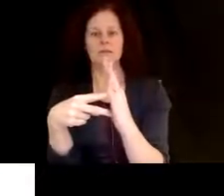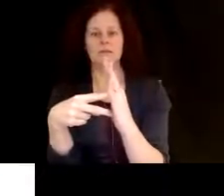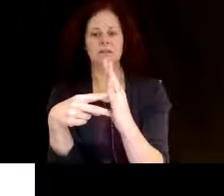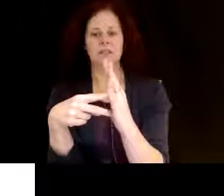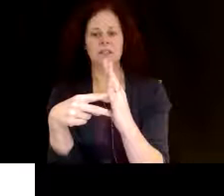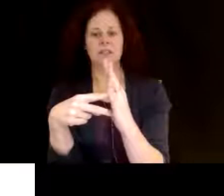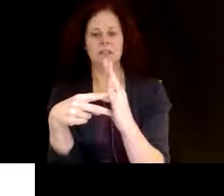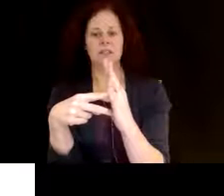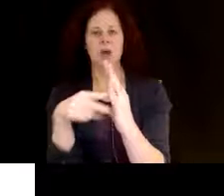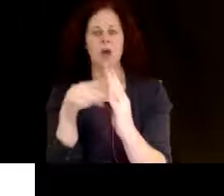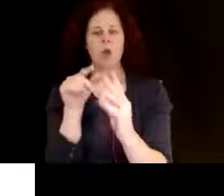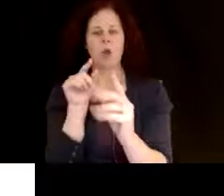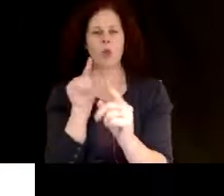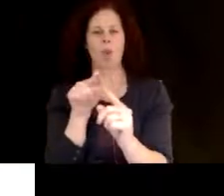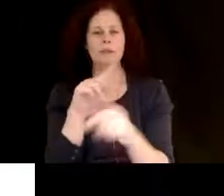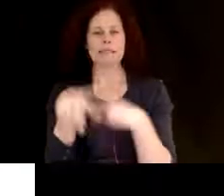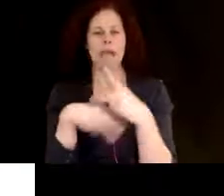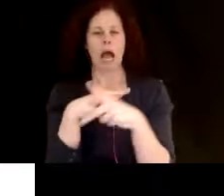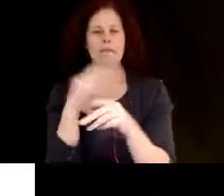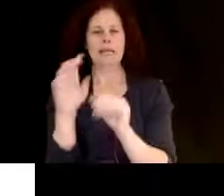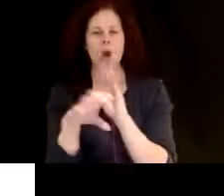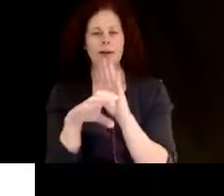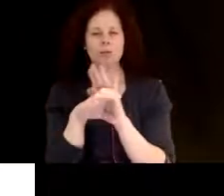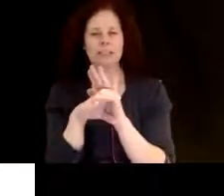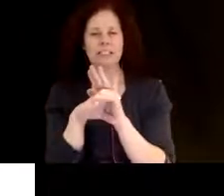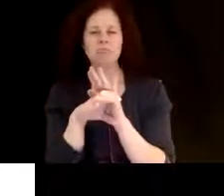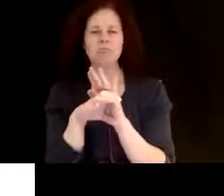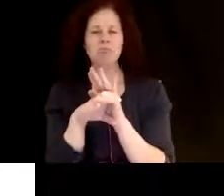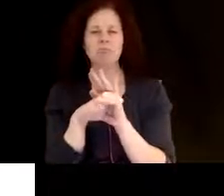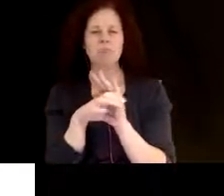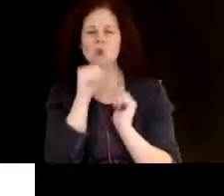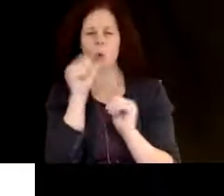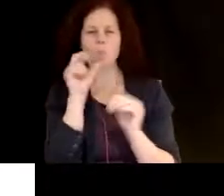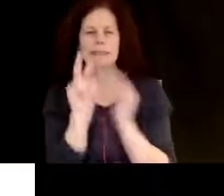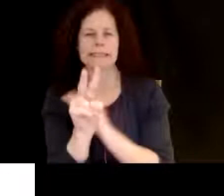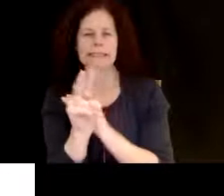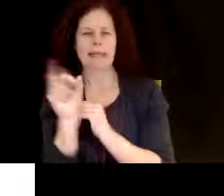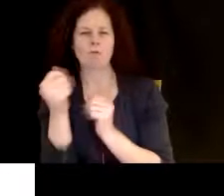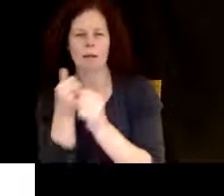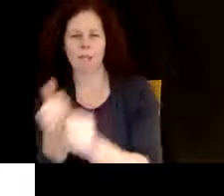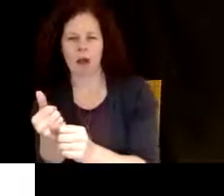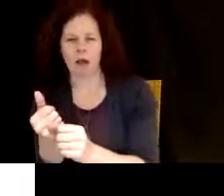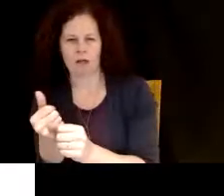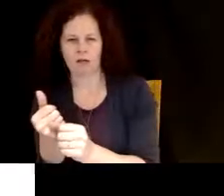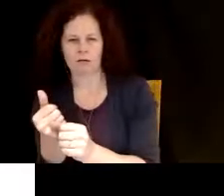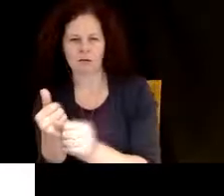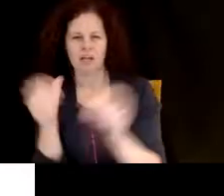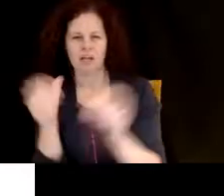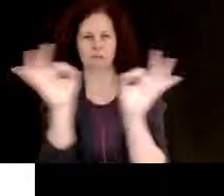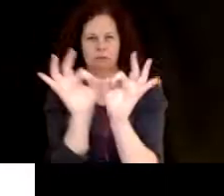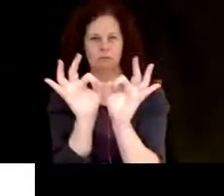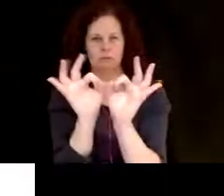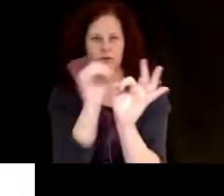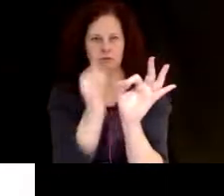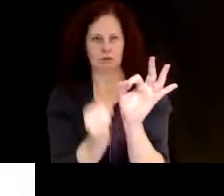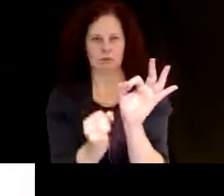those characteristics really are not very predictive of compliance. And what we see here is that characteristics